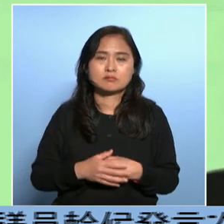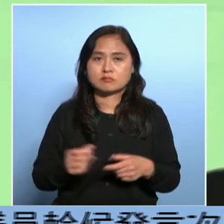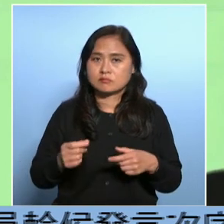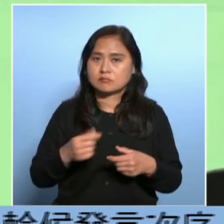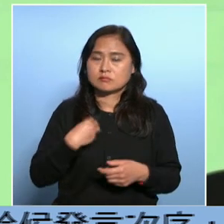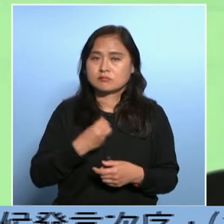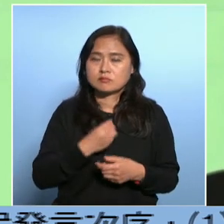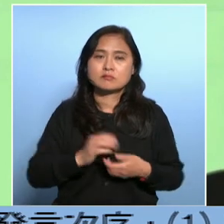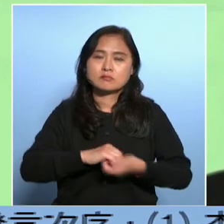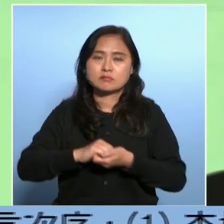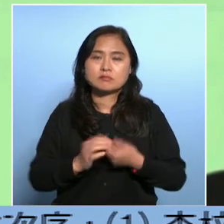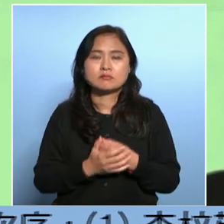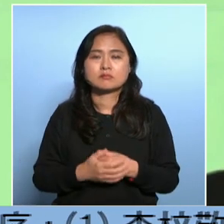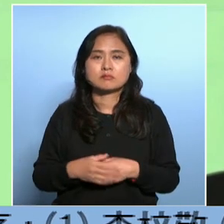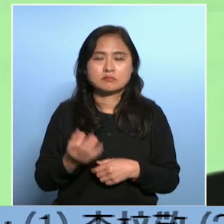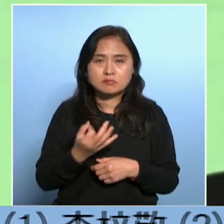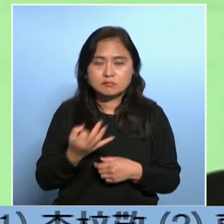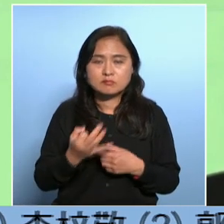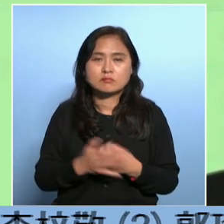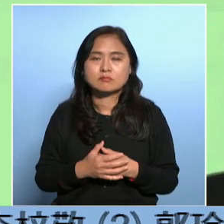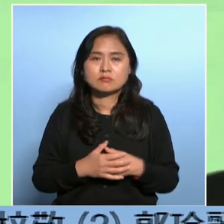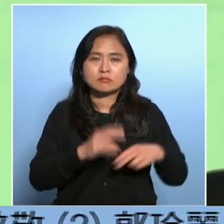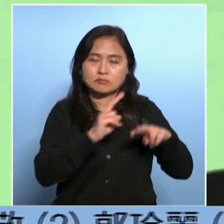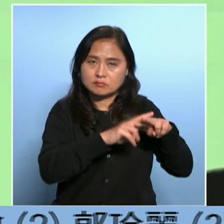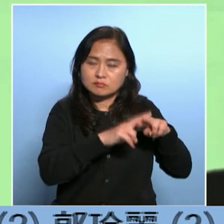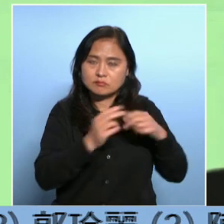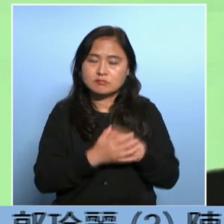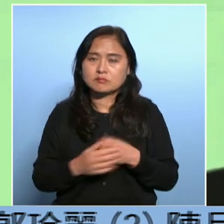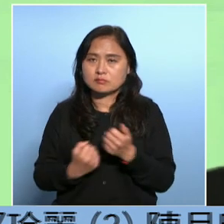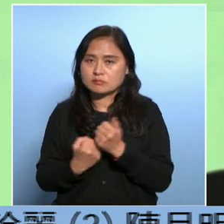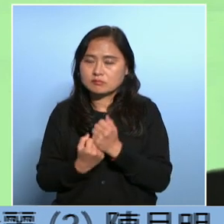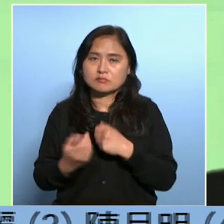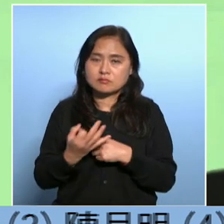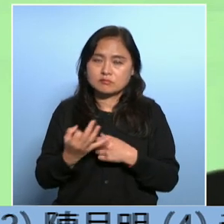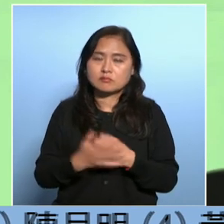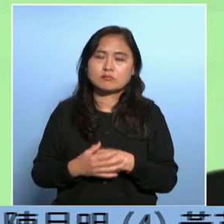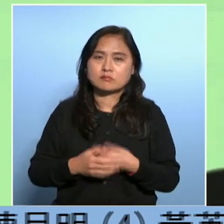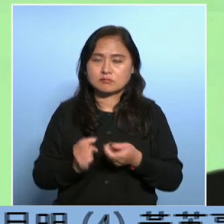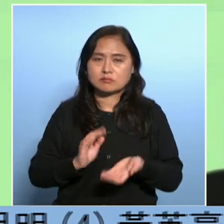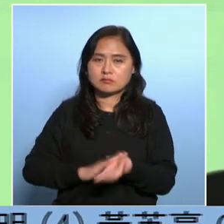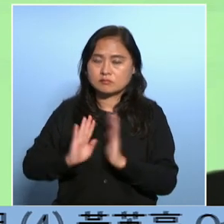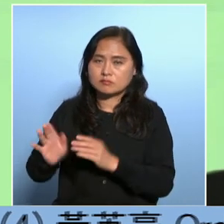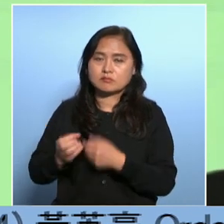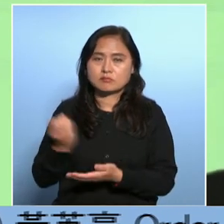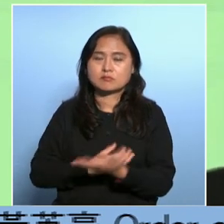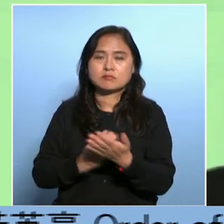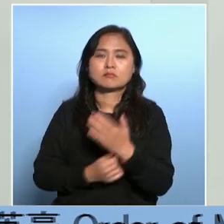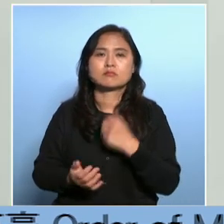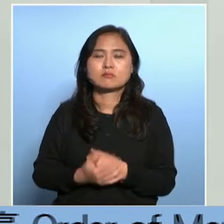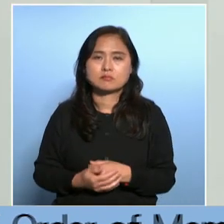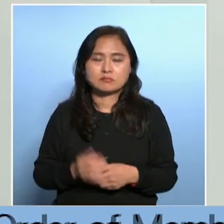Better cooperation should be forged with private healthcare sector so that we can have